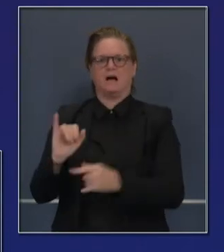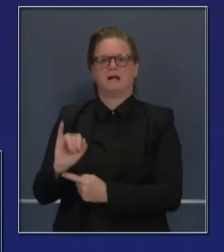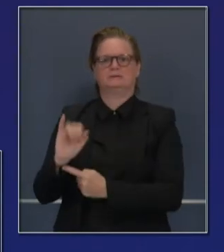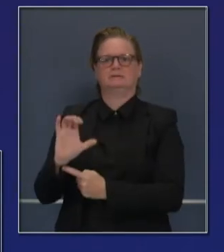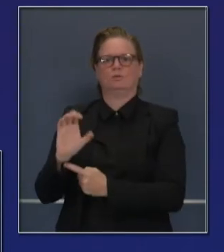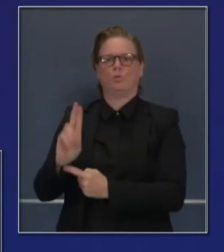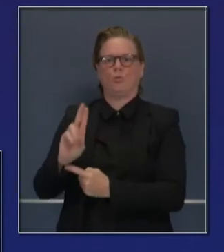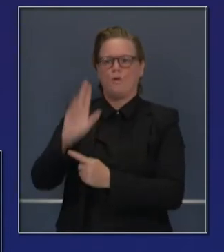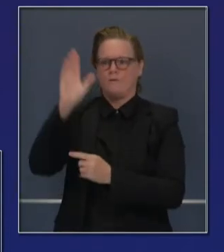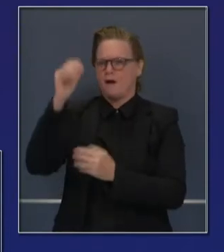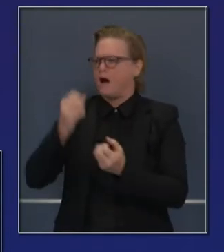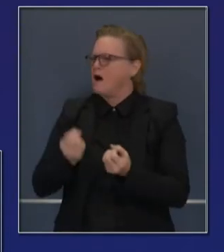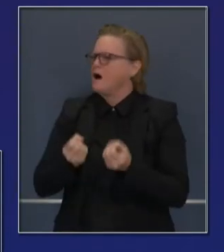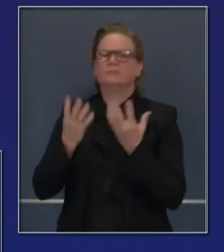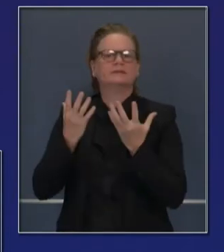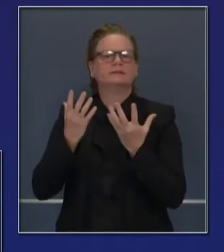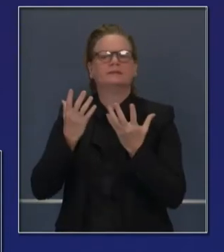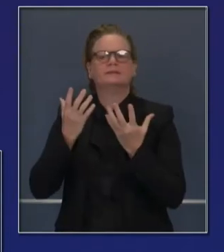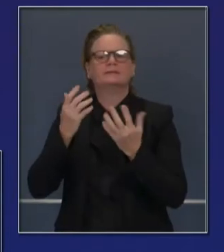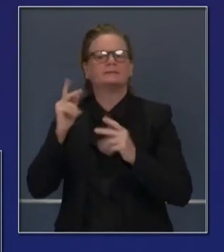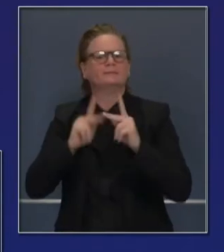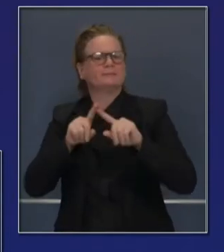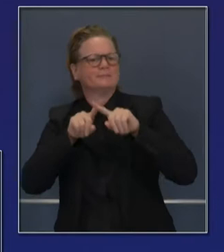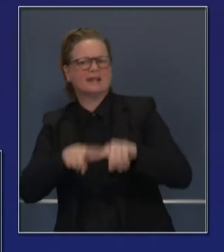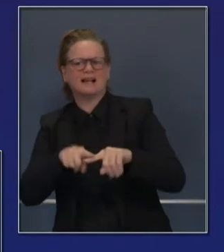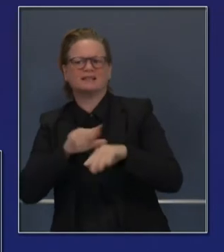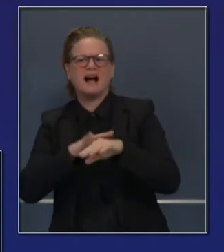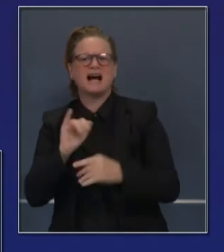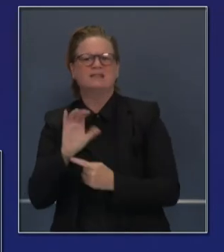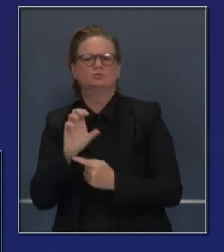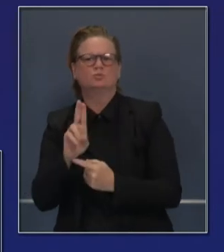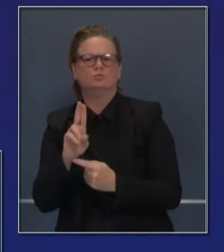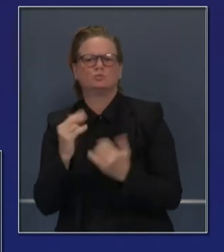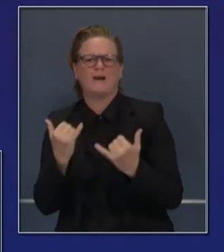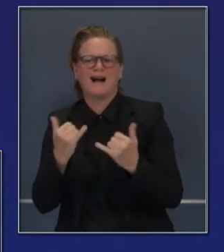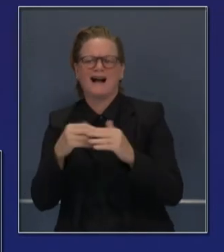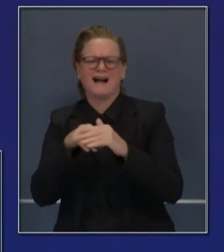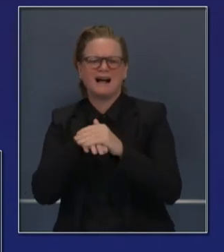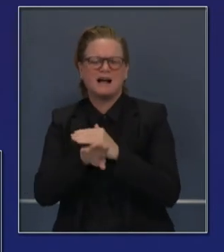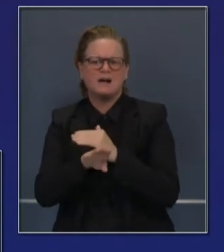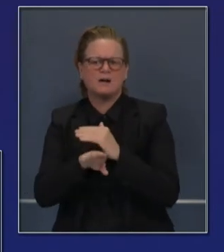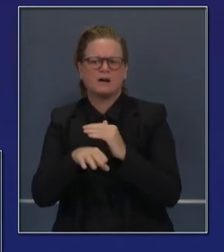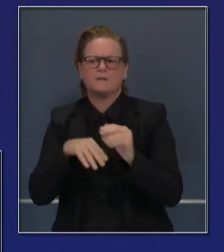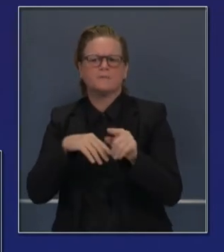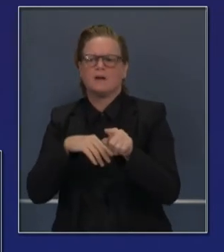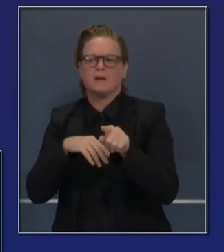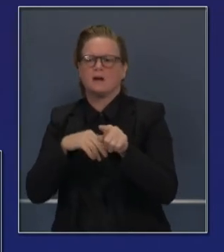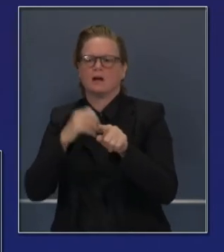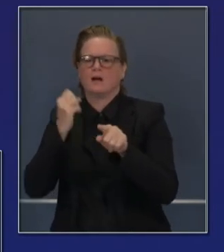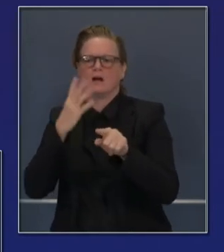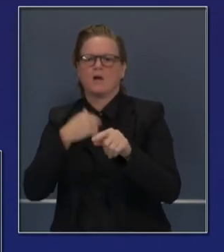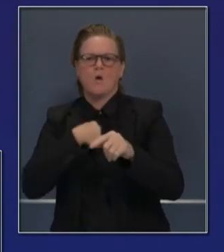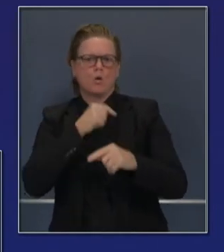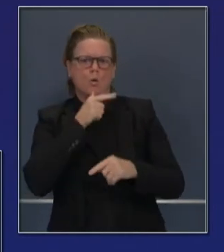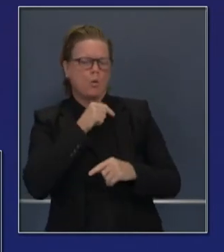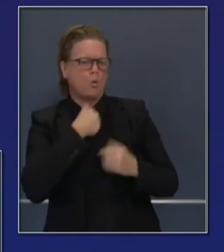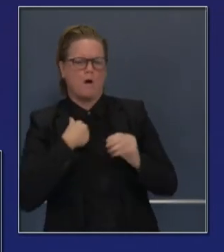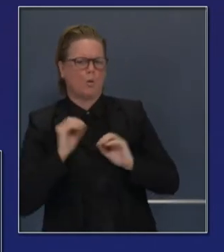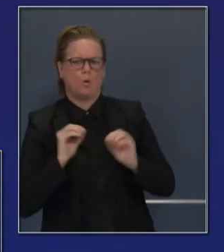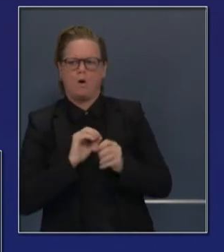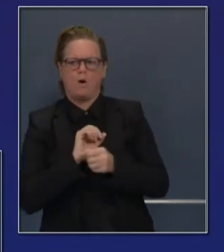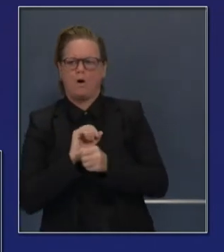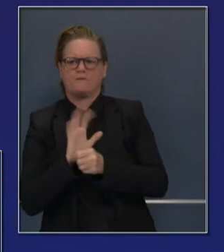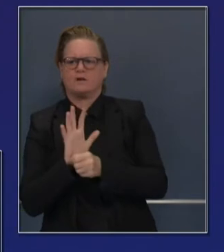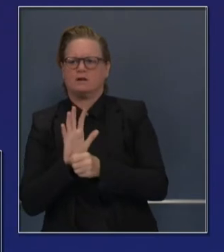or rather is being utilized by individuals needing ICU support for non-COVID related admissions. That's 75% of